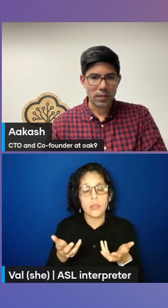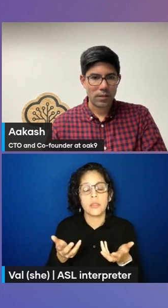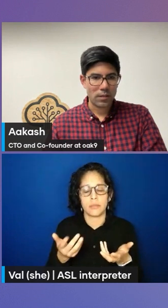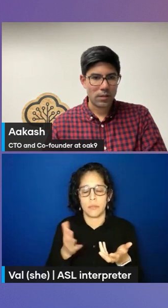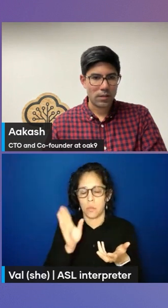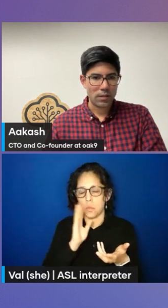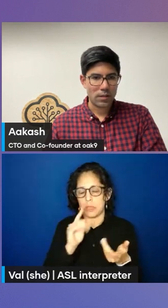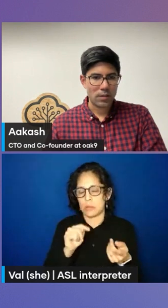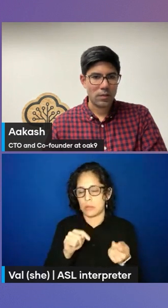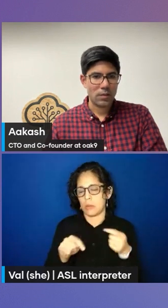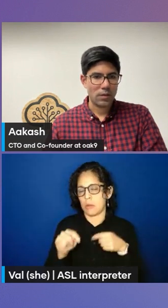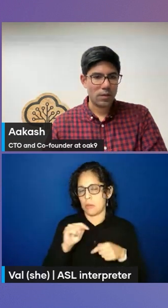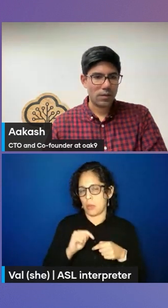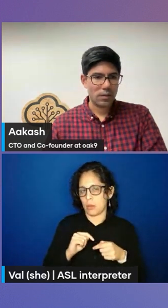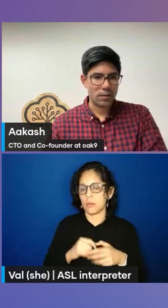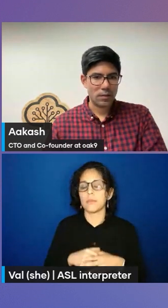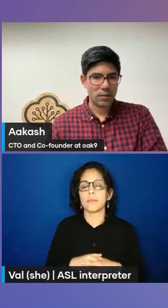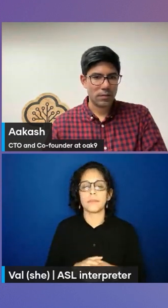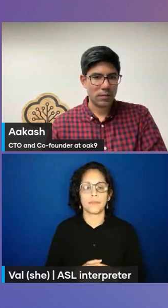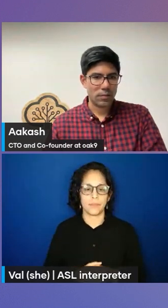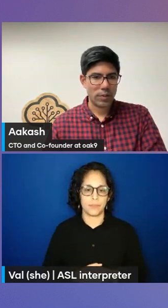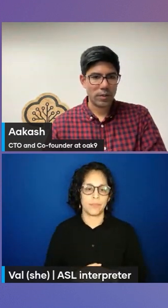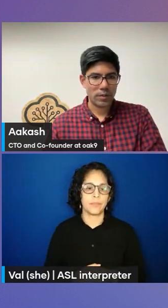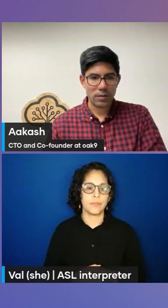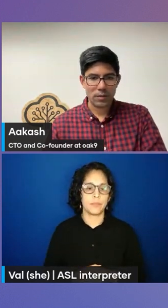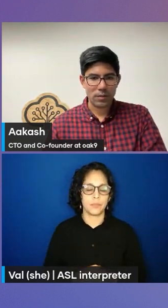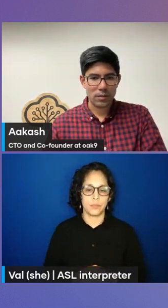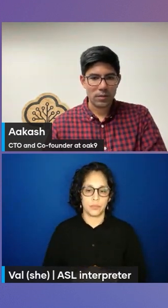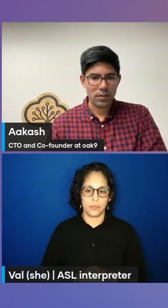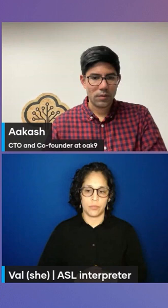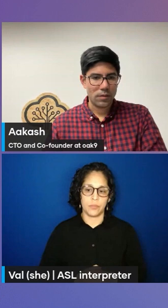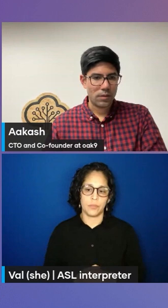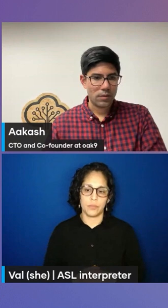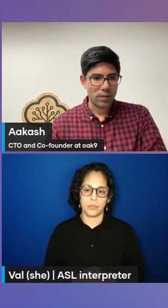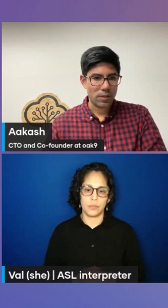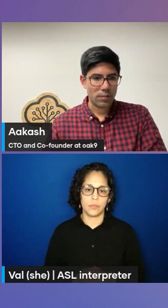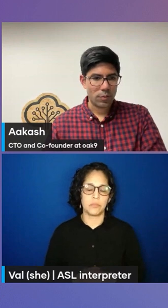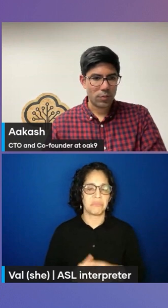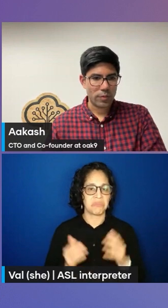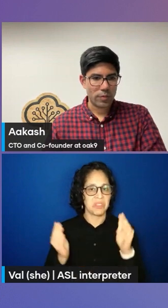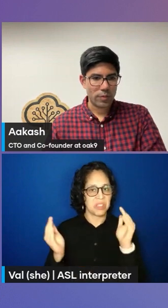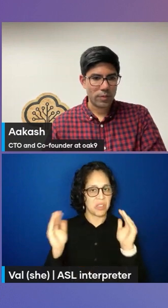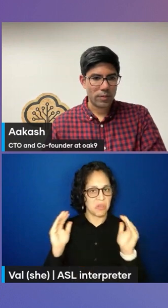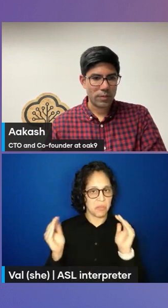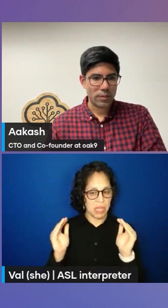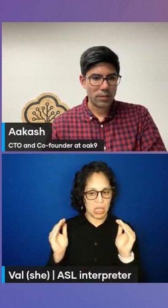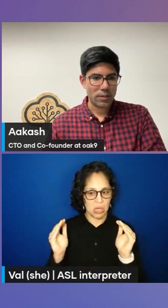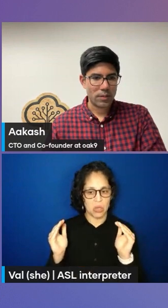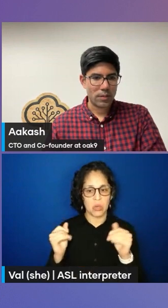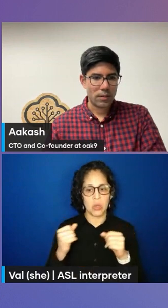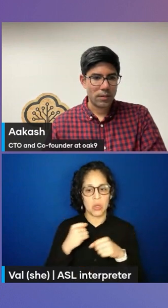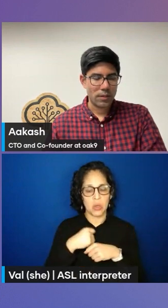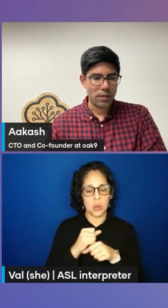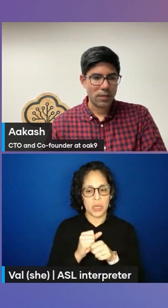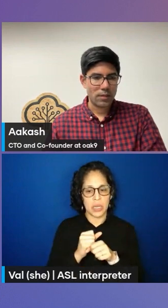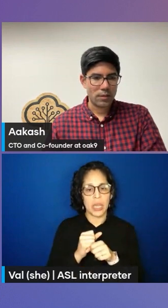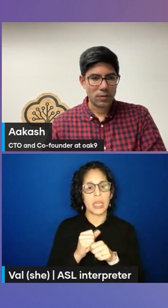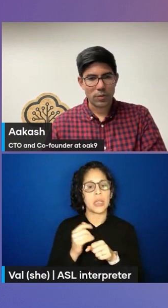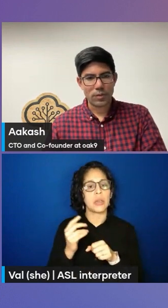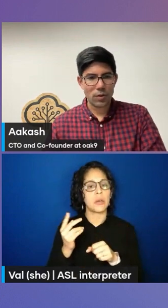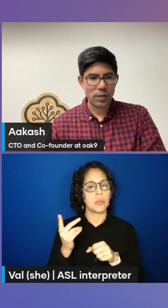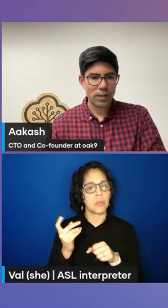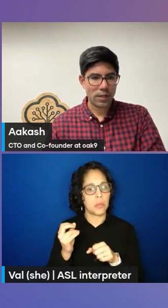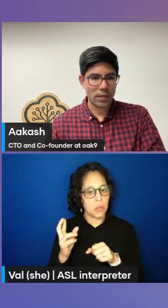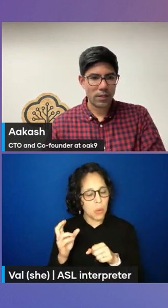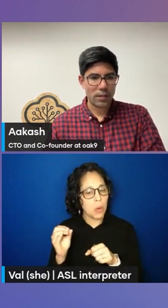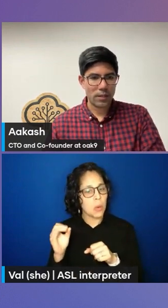back. All right, let's compare, create the pull request. Yeah, so